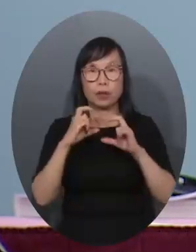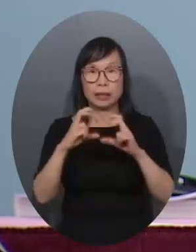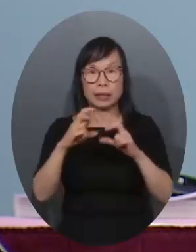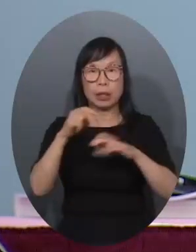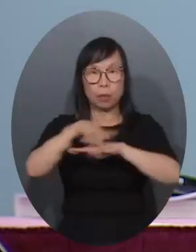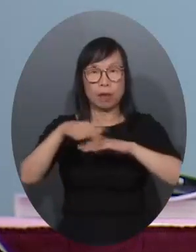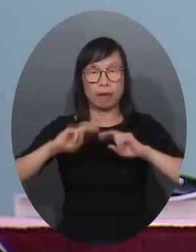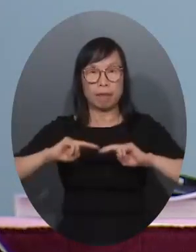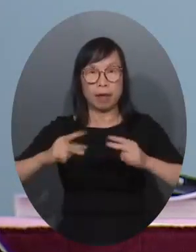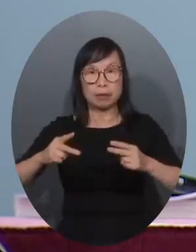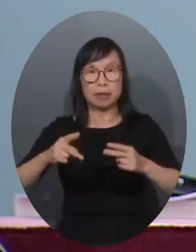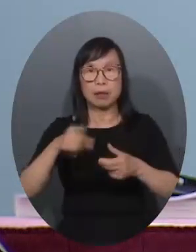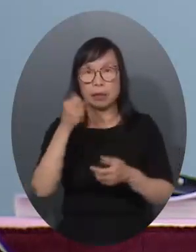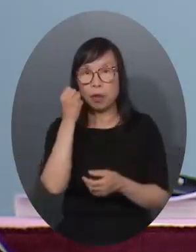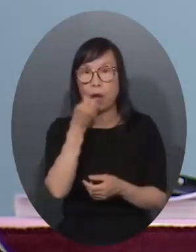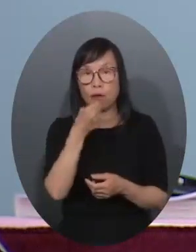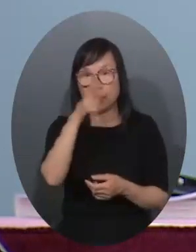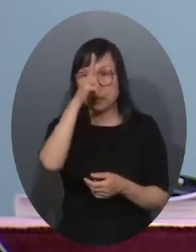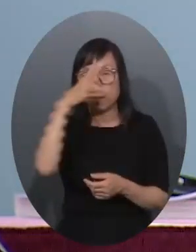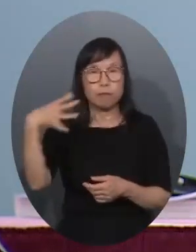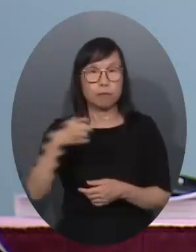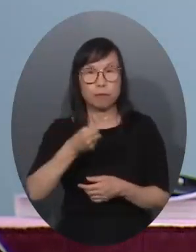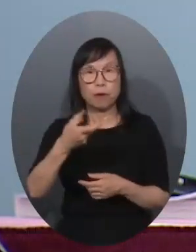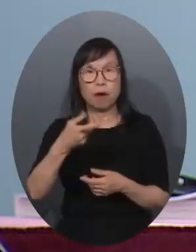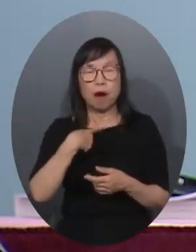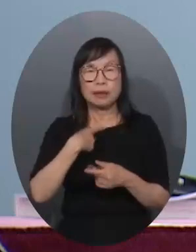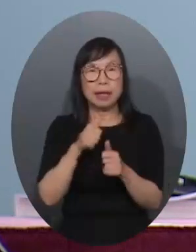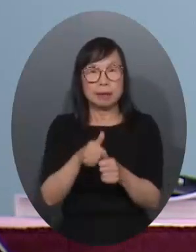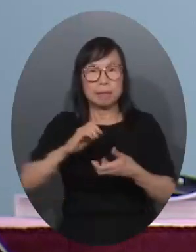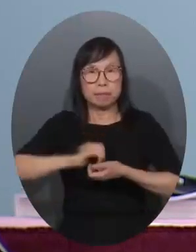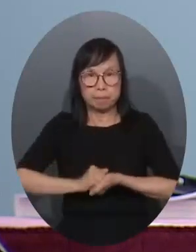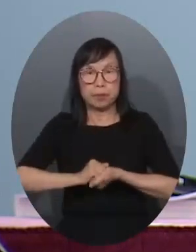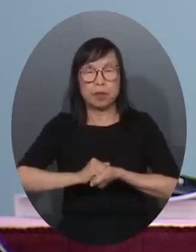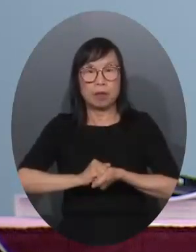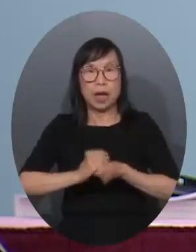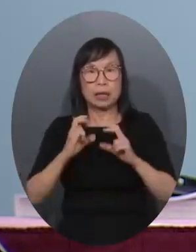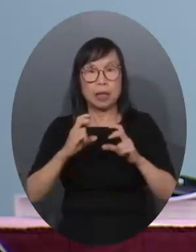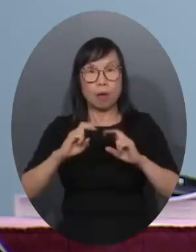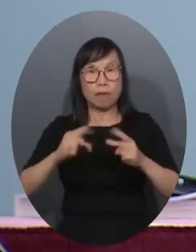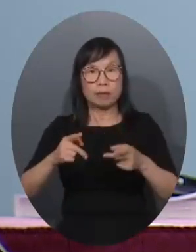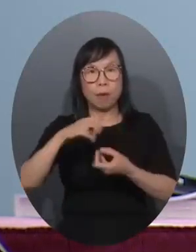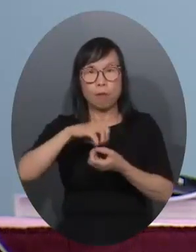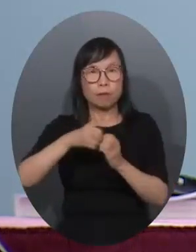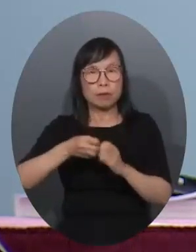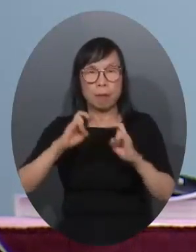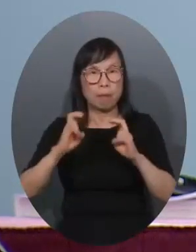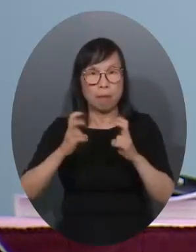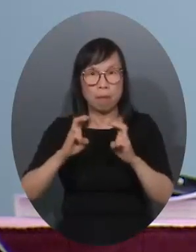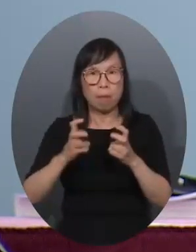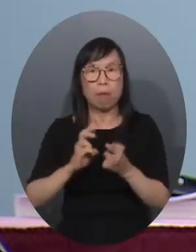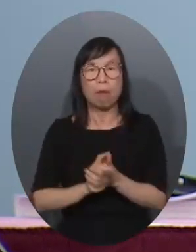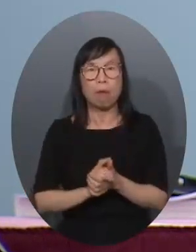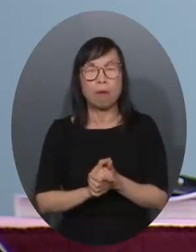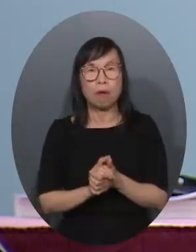very closely with the government. I mean, railway development is complex. These projects involve huge